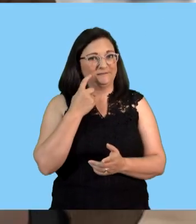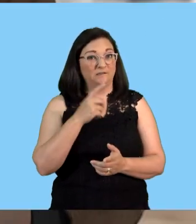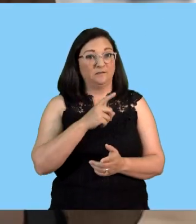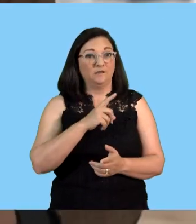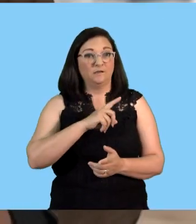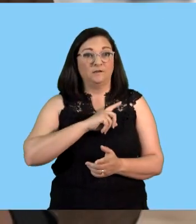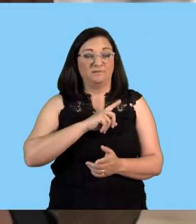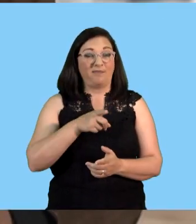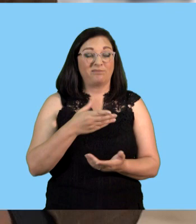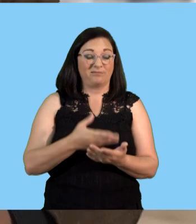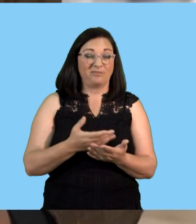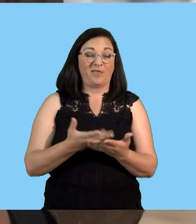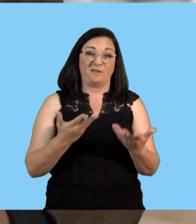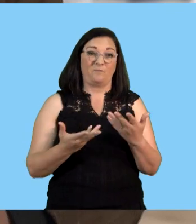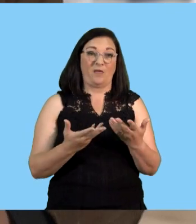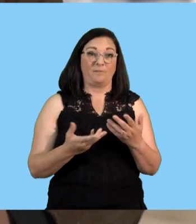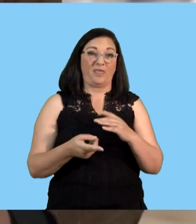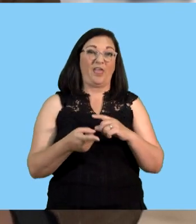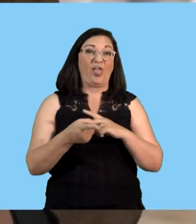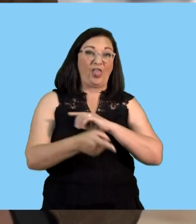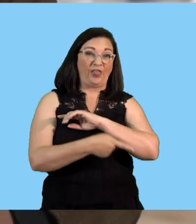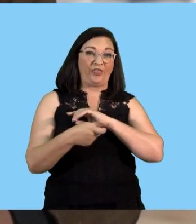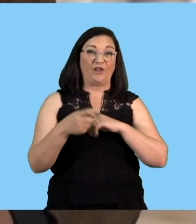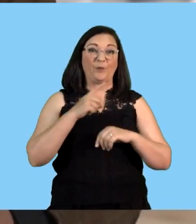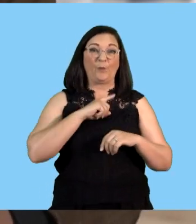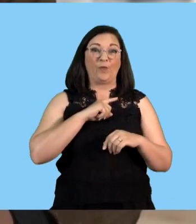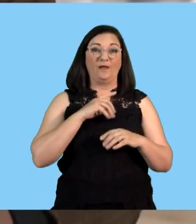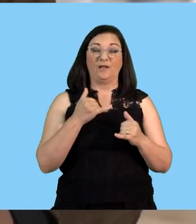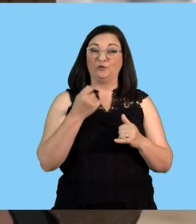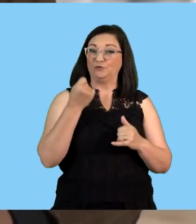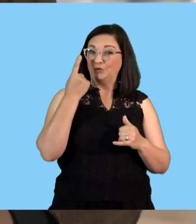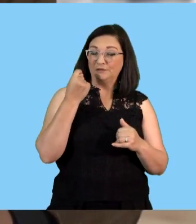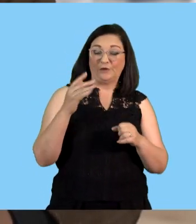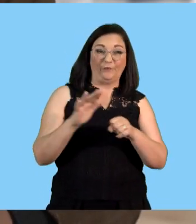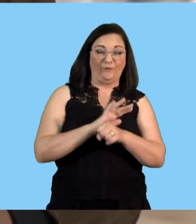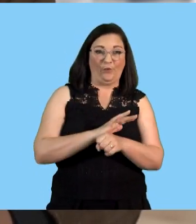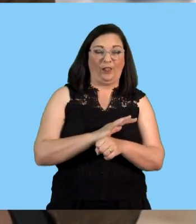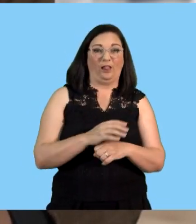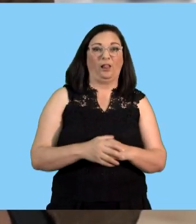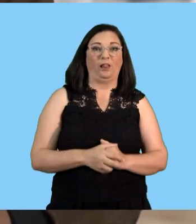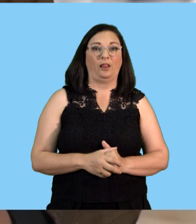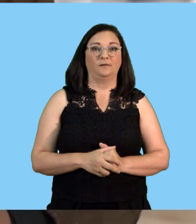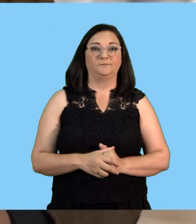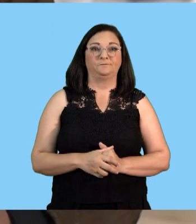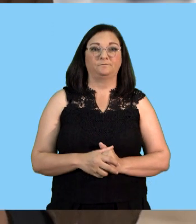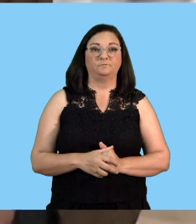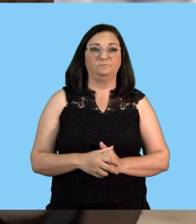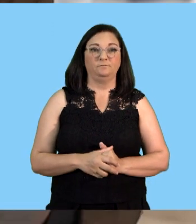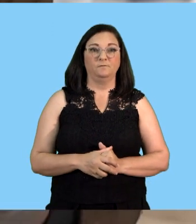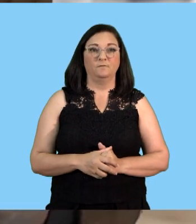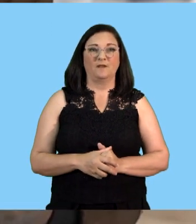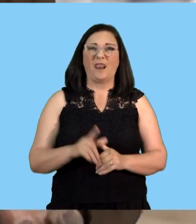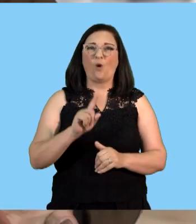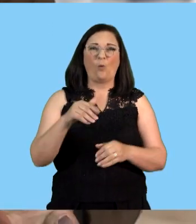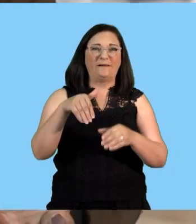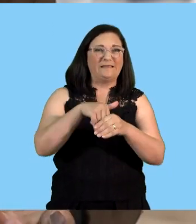become a threat, because now our consumers, now they understand they have information as to